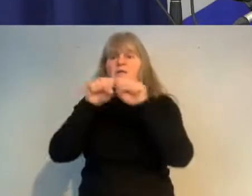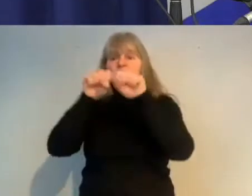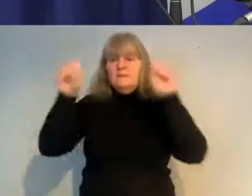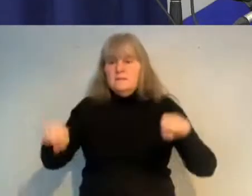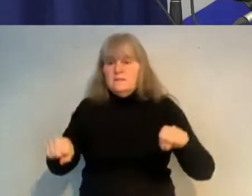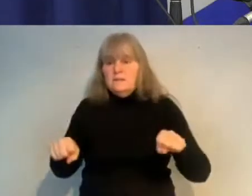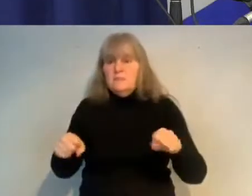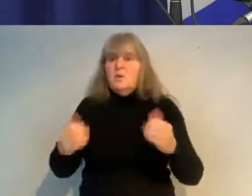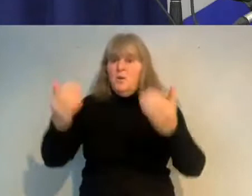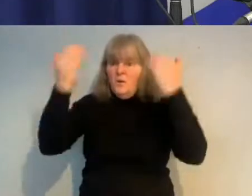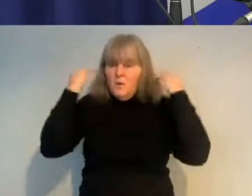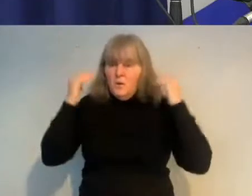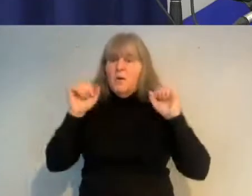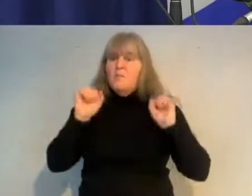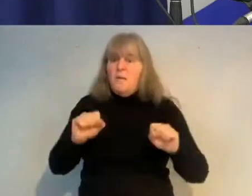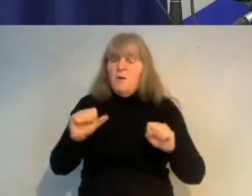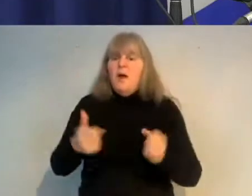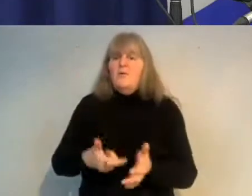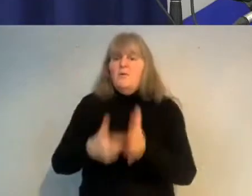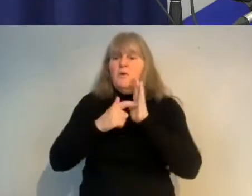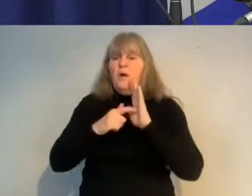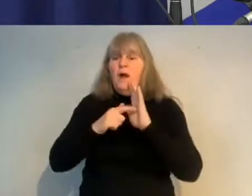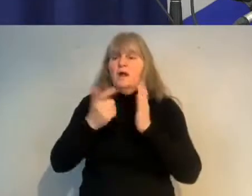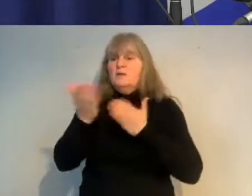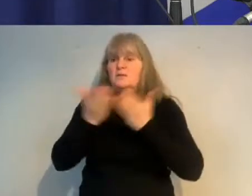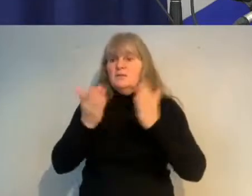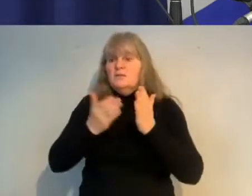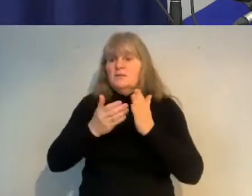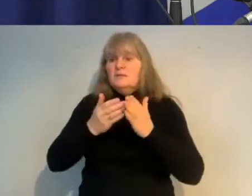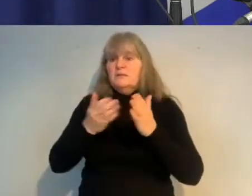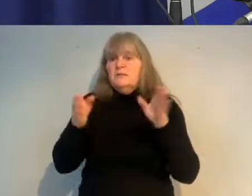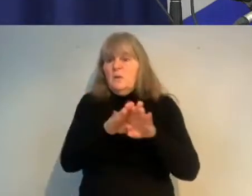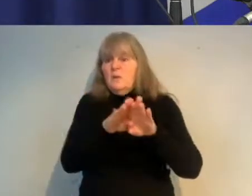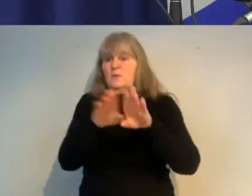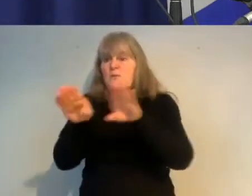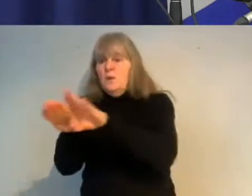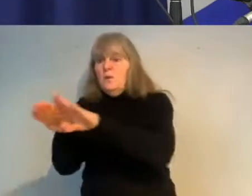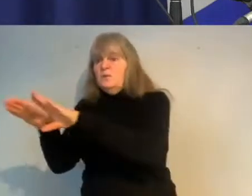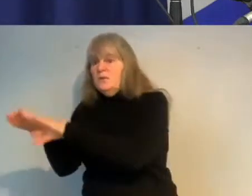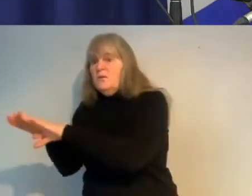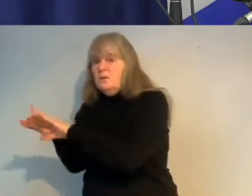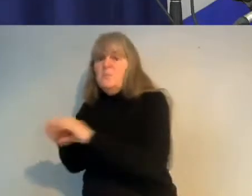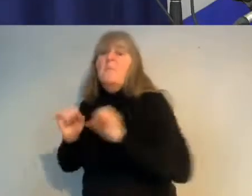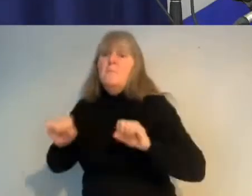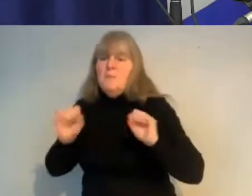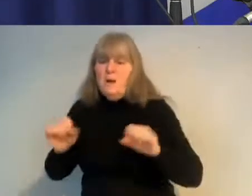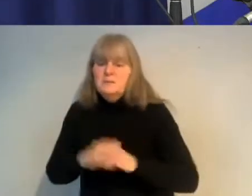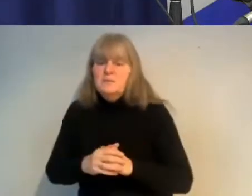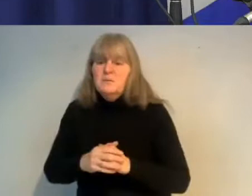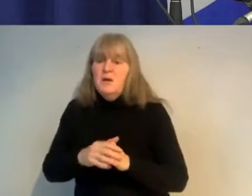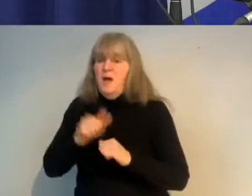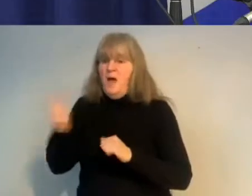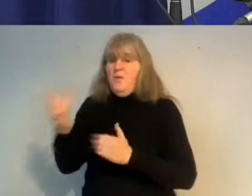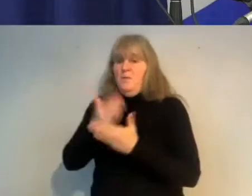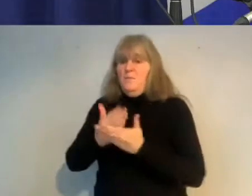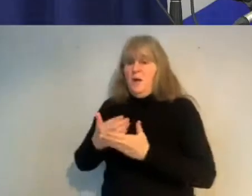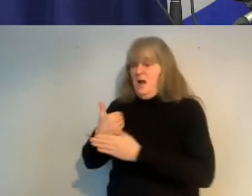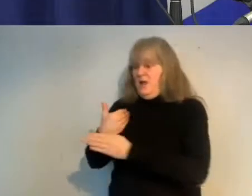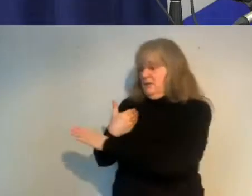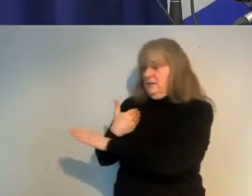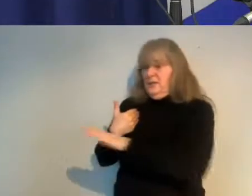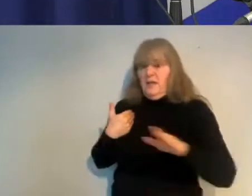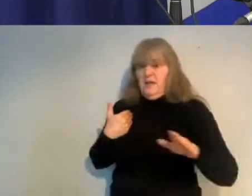other essential services being shut down and businesses being closed. We are seeing this happen in other jurisdictions where they're being forced to